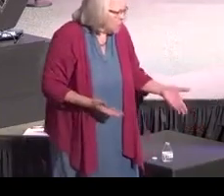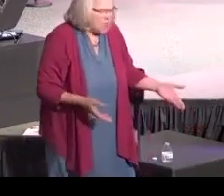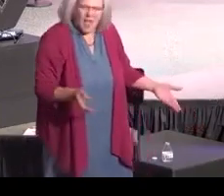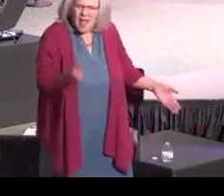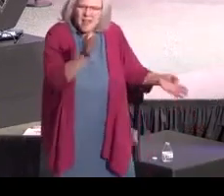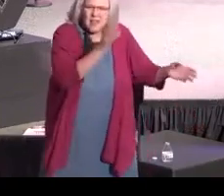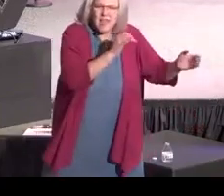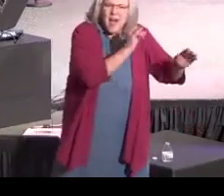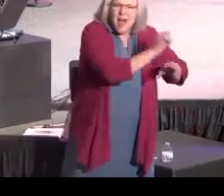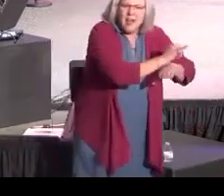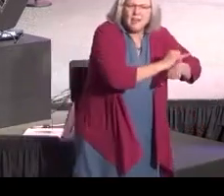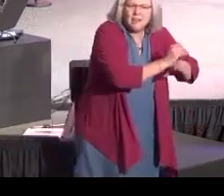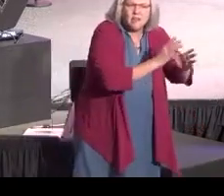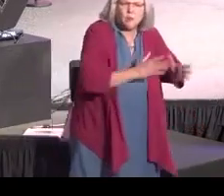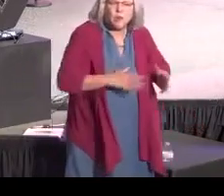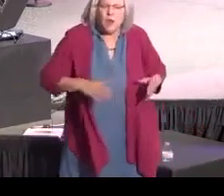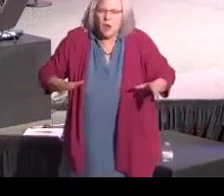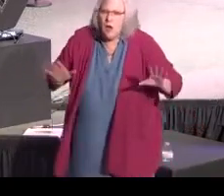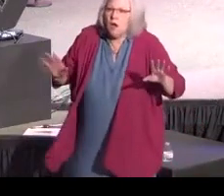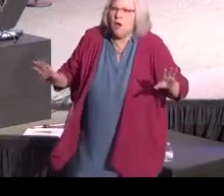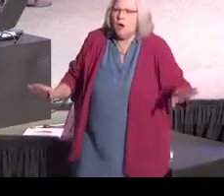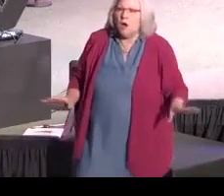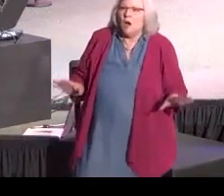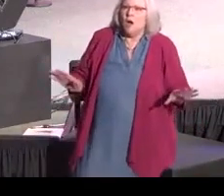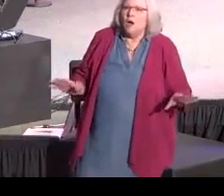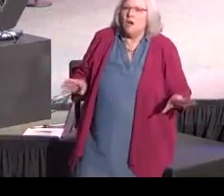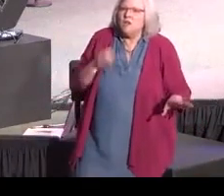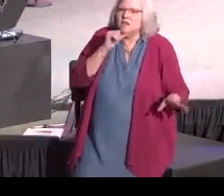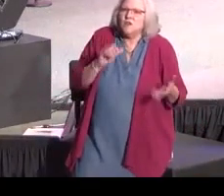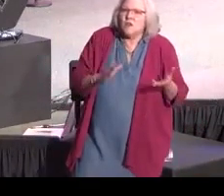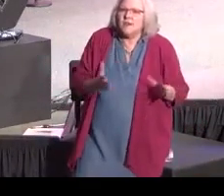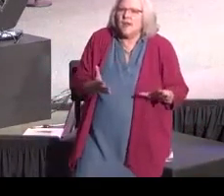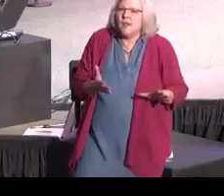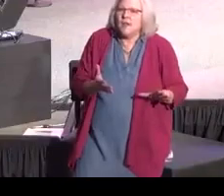or resentment. There comes a time in life, sometimes we got to shake it off